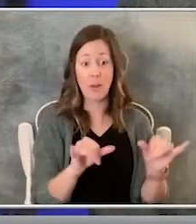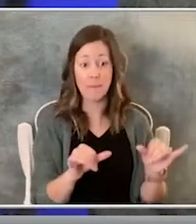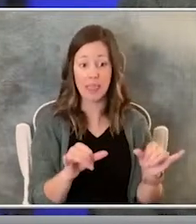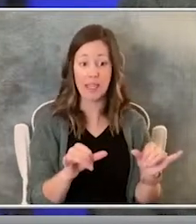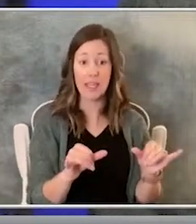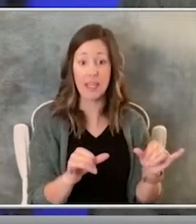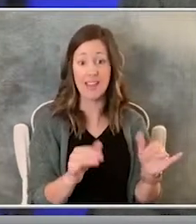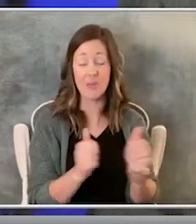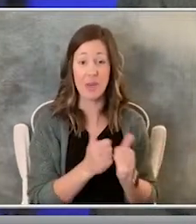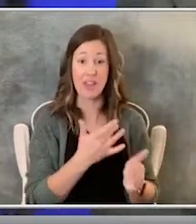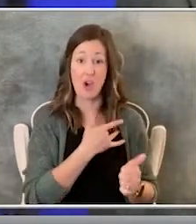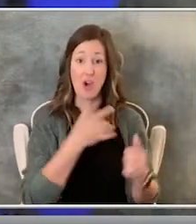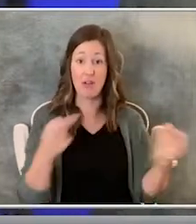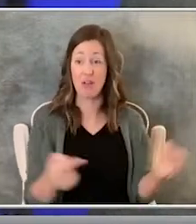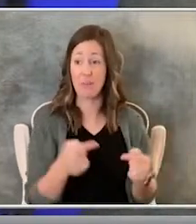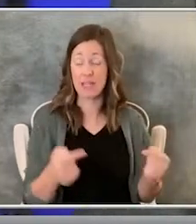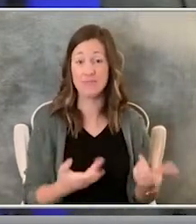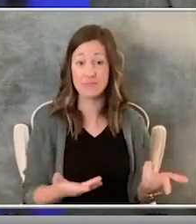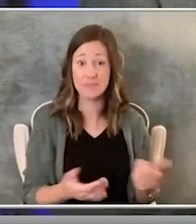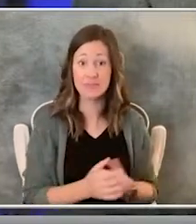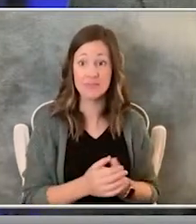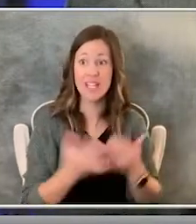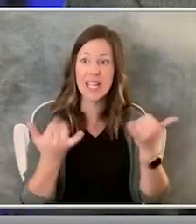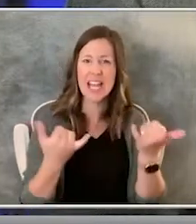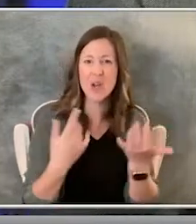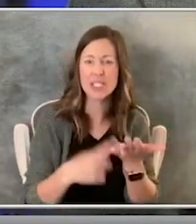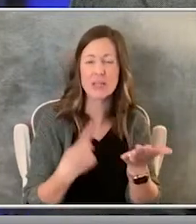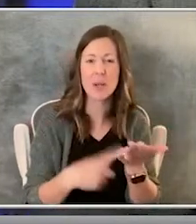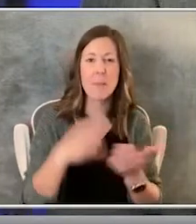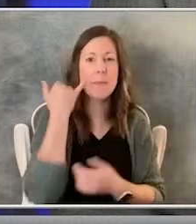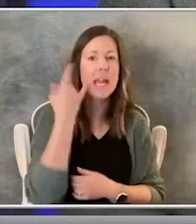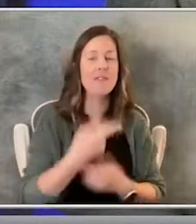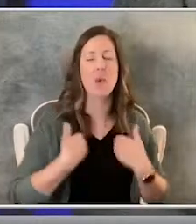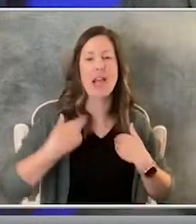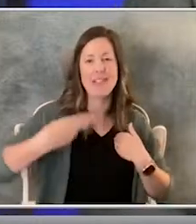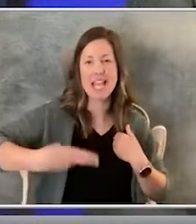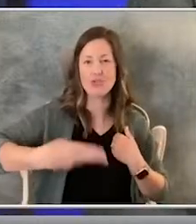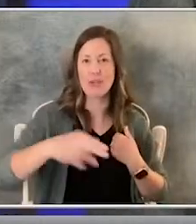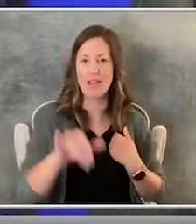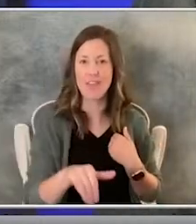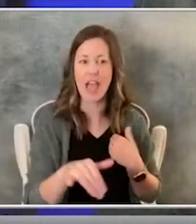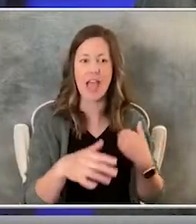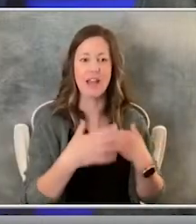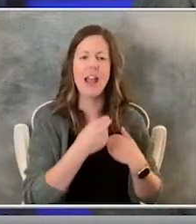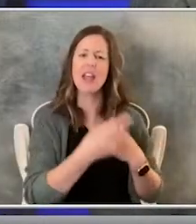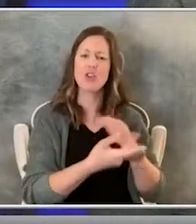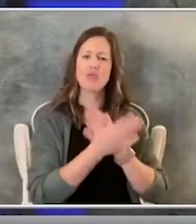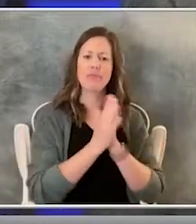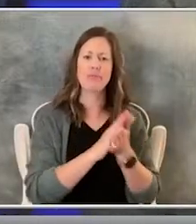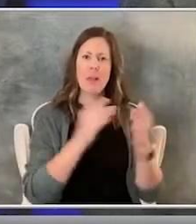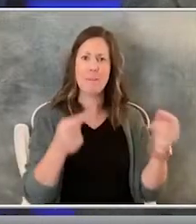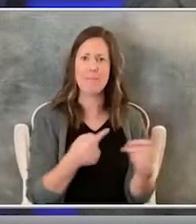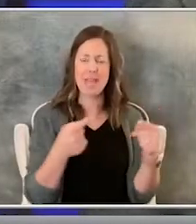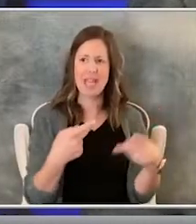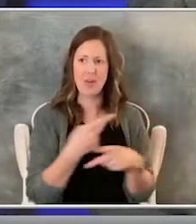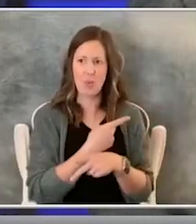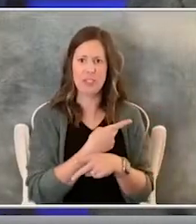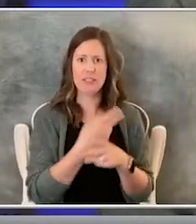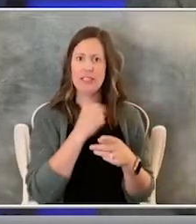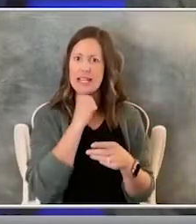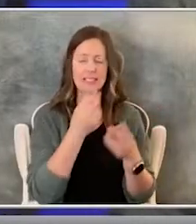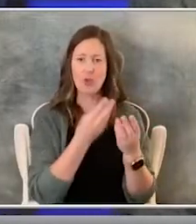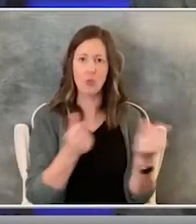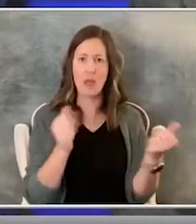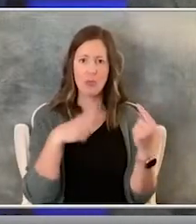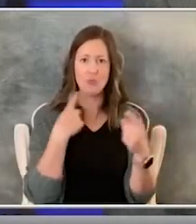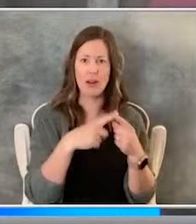of you know, like almost any kind of wire. But now the Japanese have advanced this crazy amount.